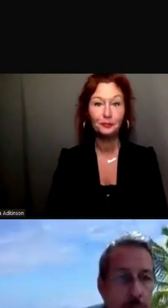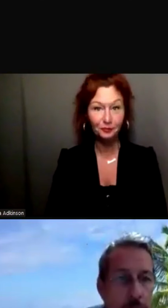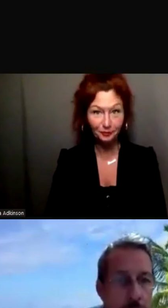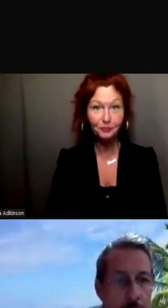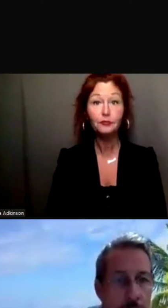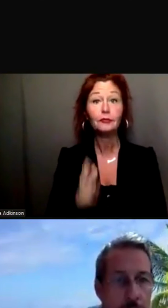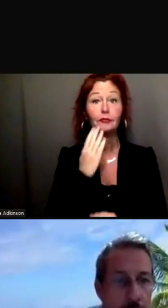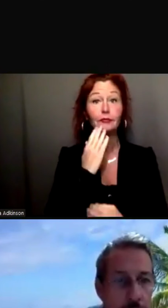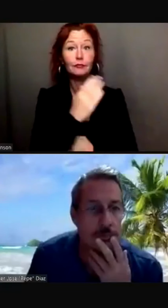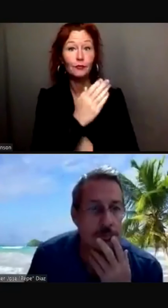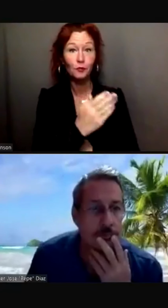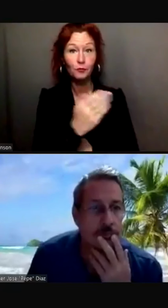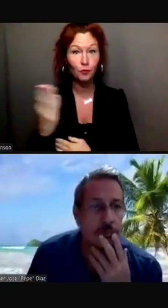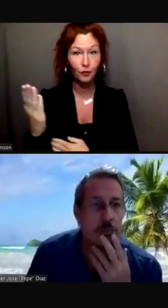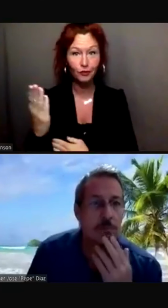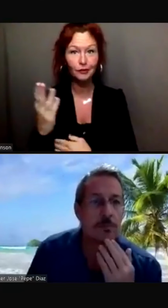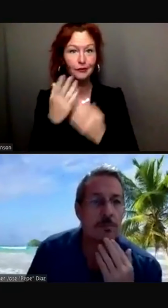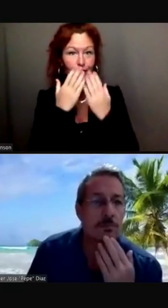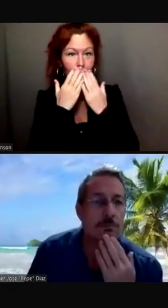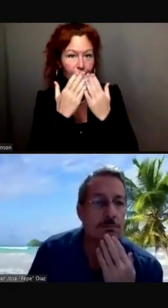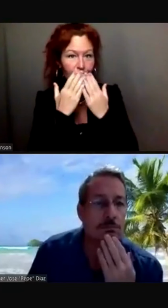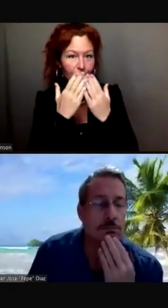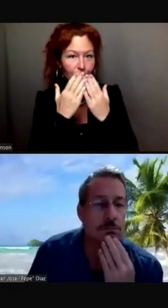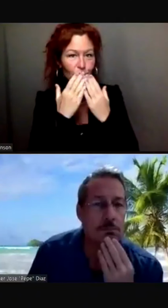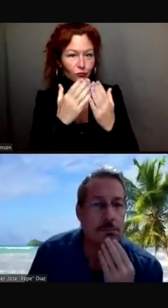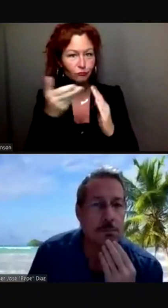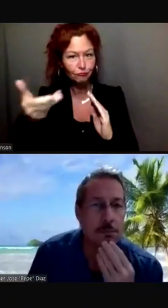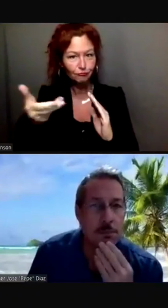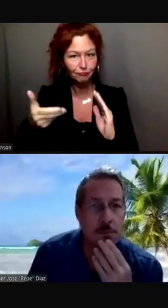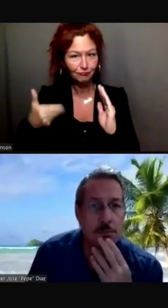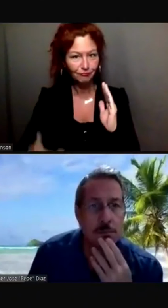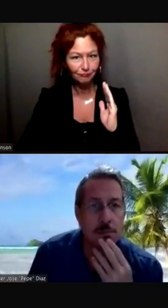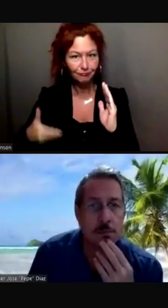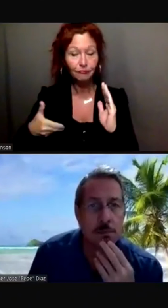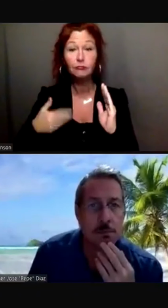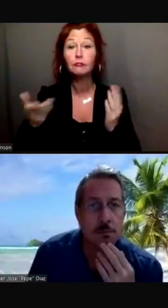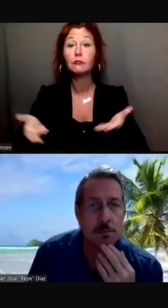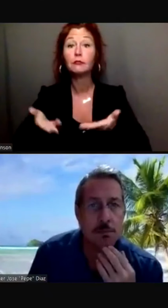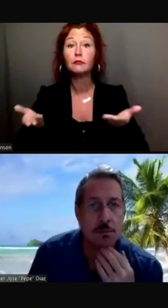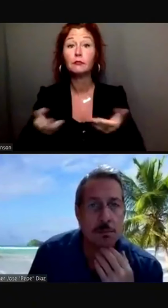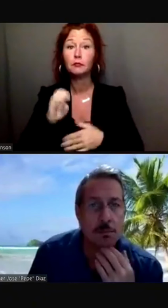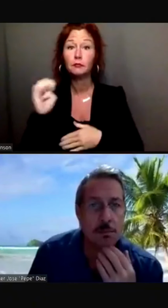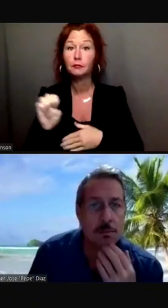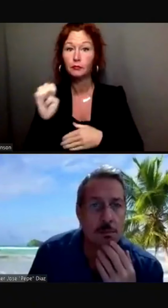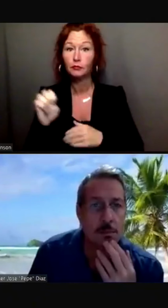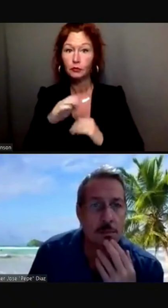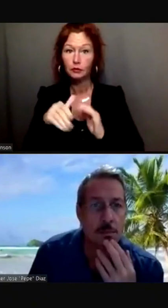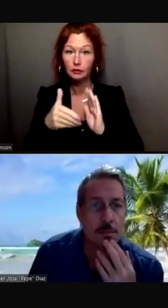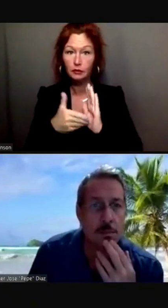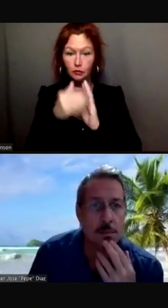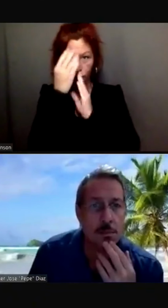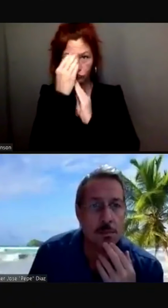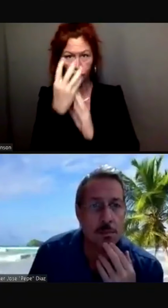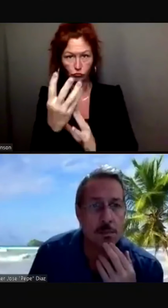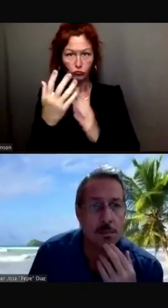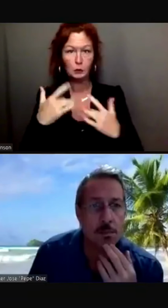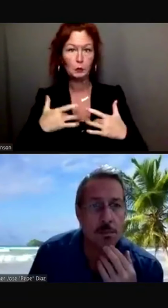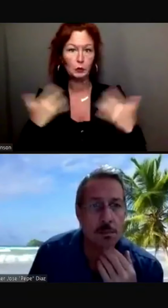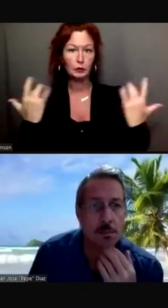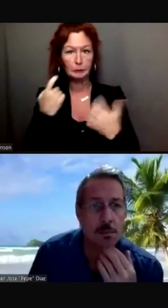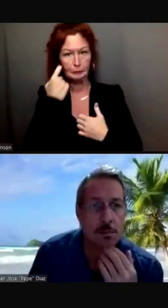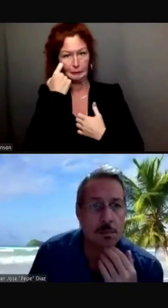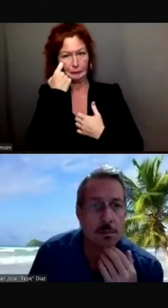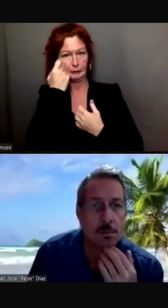Good morning, everybody, and thank you, Patty. I'm at our county's Emergency Operations Center with an update on Hurricane Isaias. I'm joined by